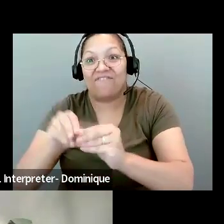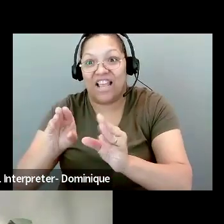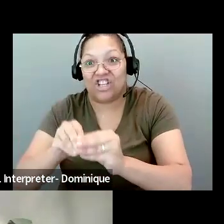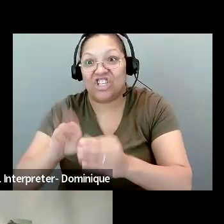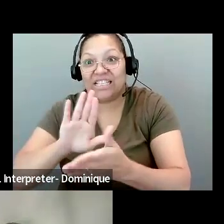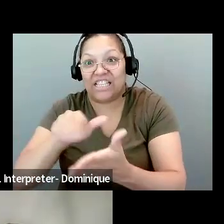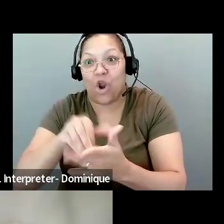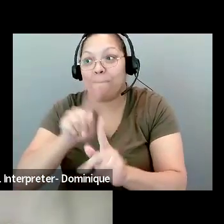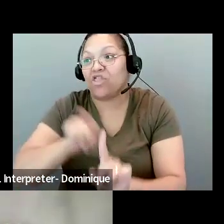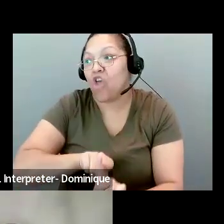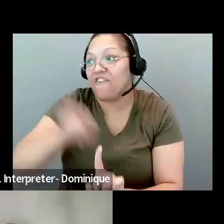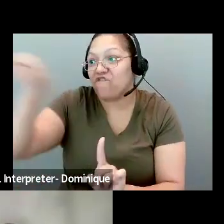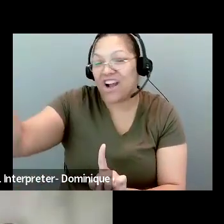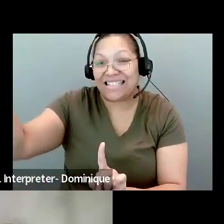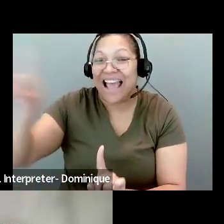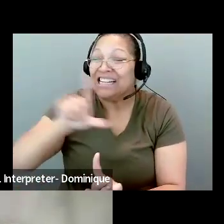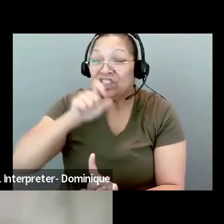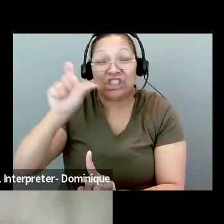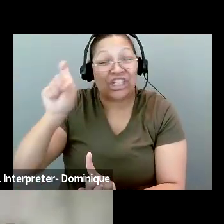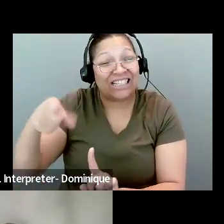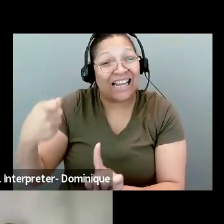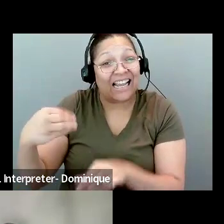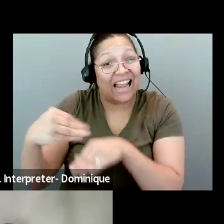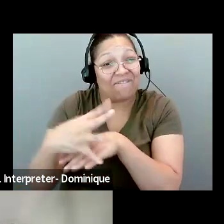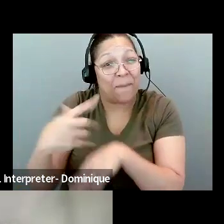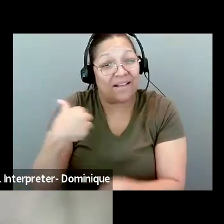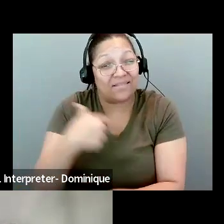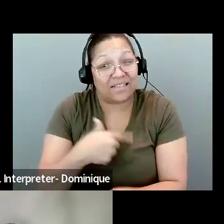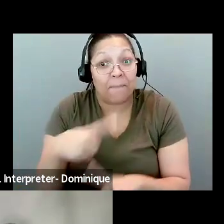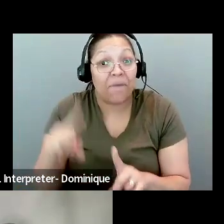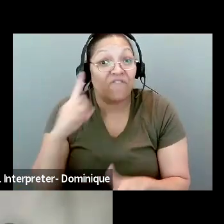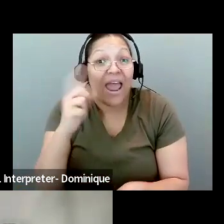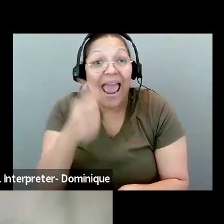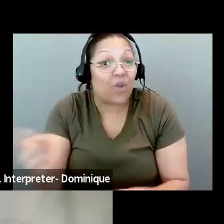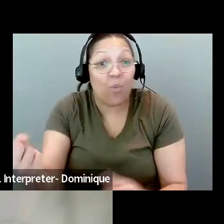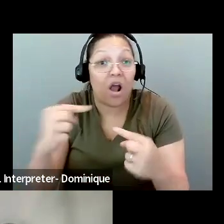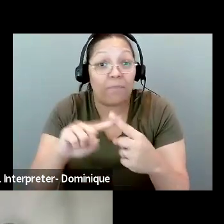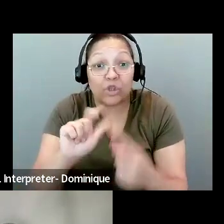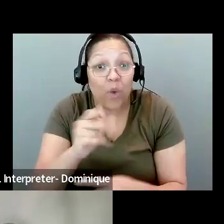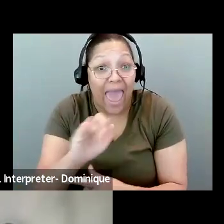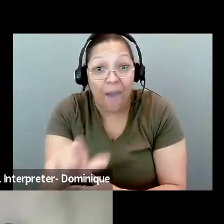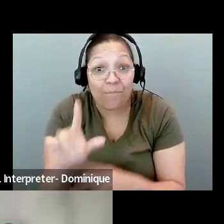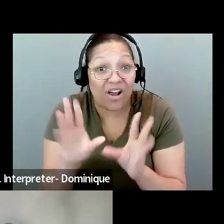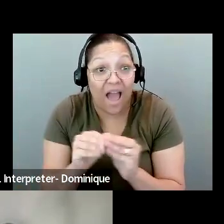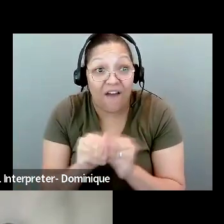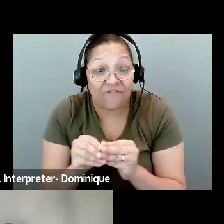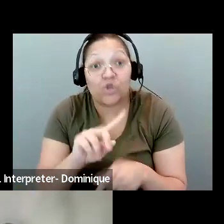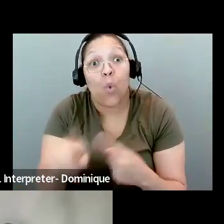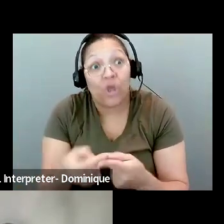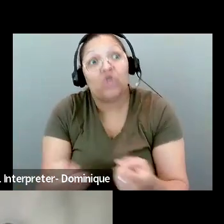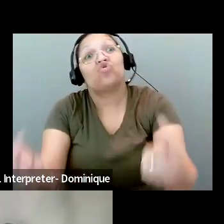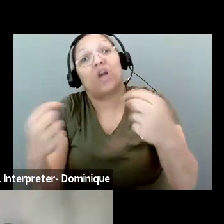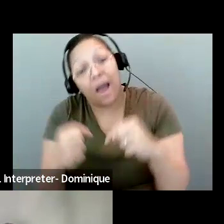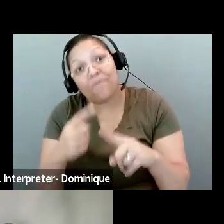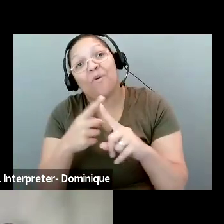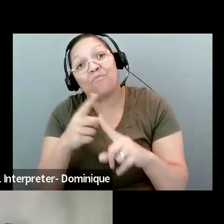far side, so that shouldn't impact us. But for anybody coming to the April conference, when you come down from